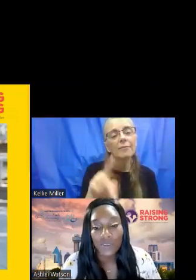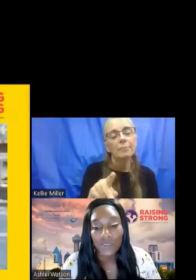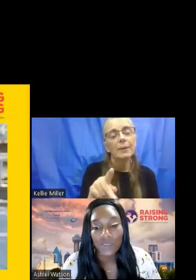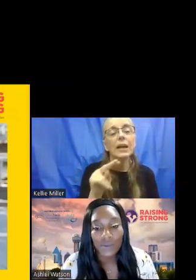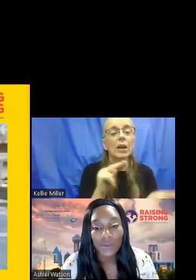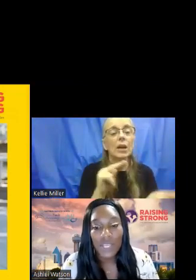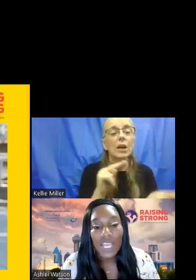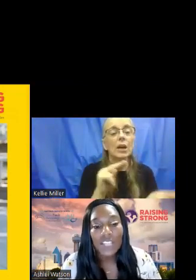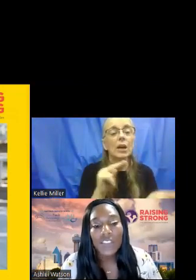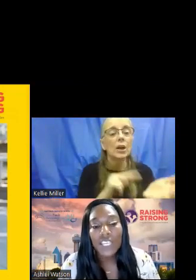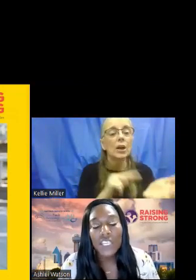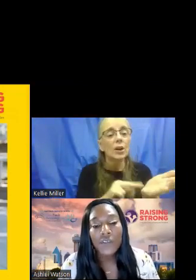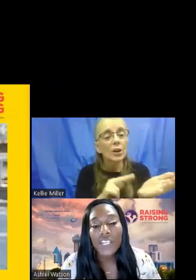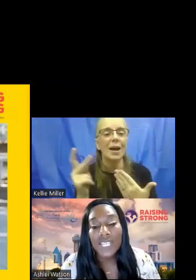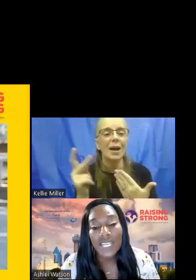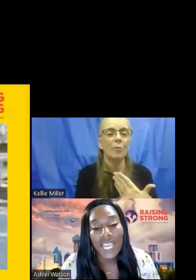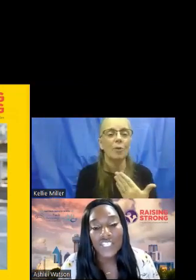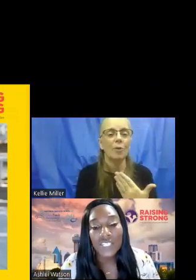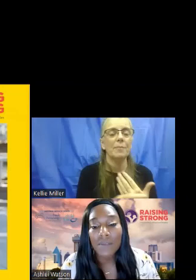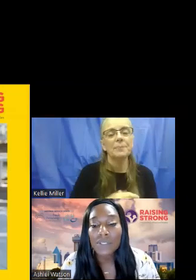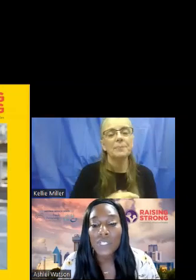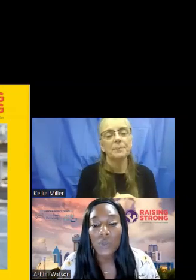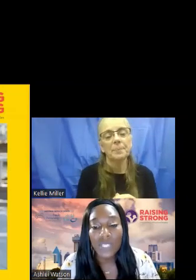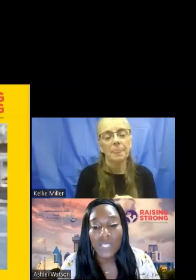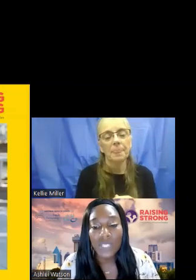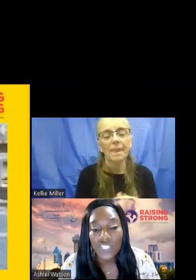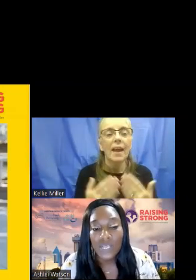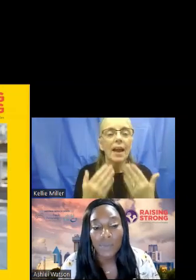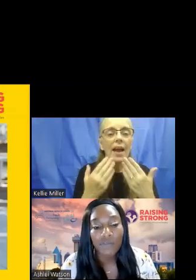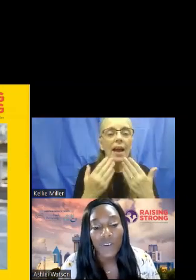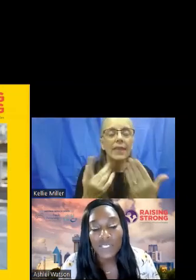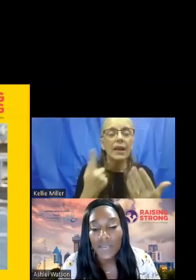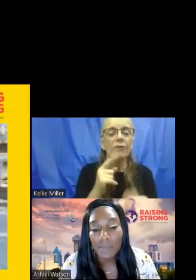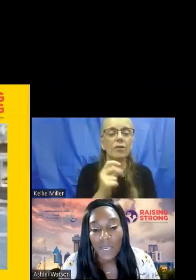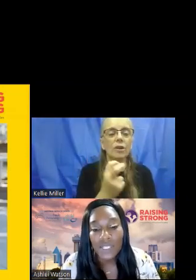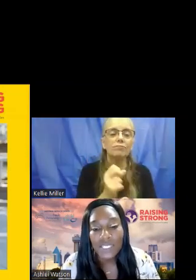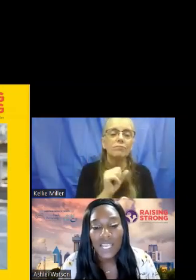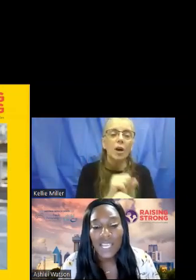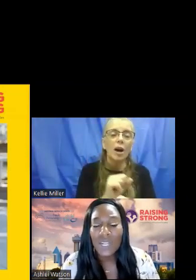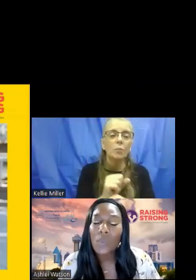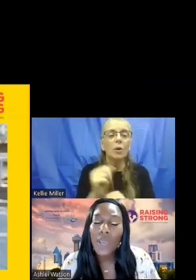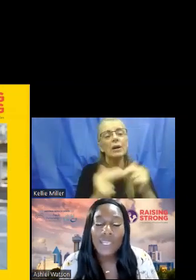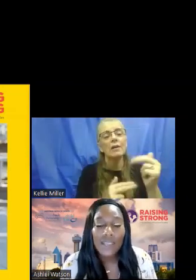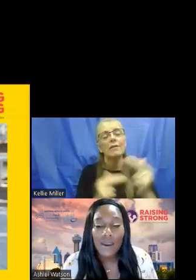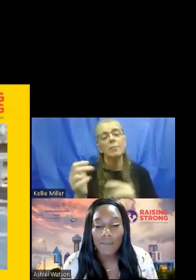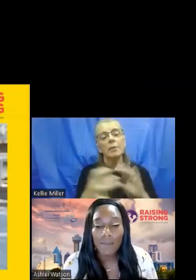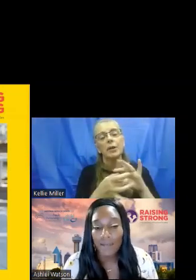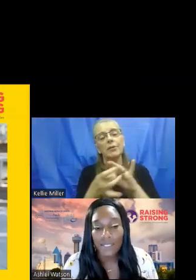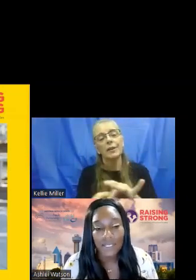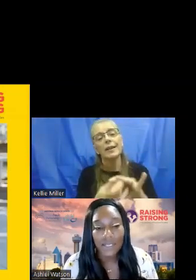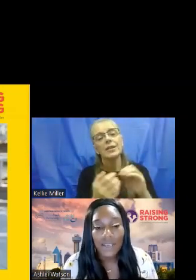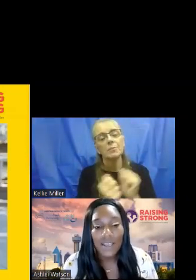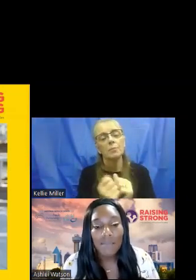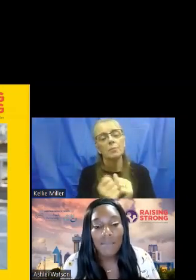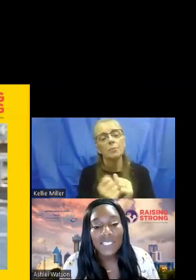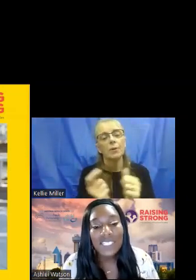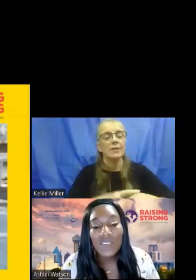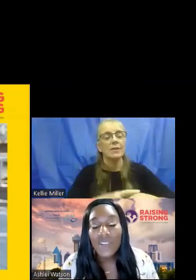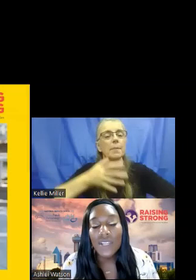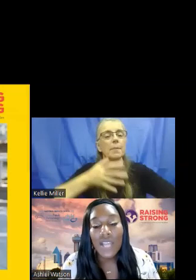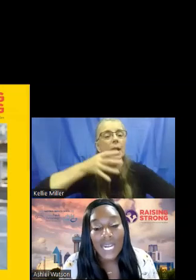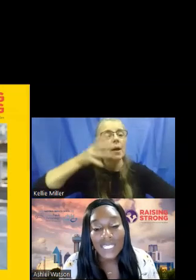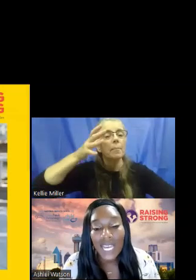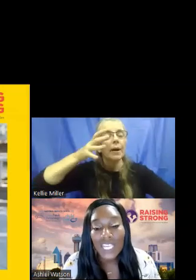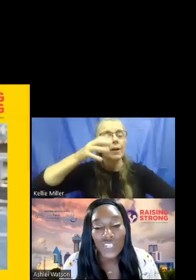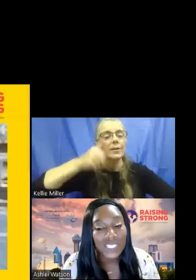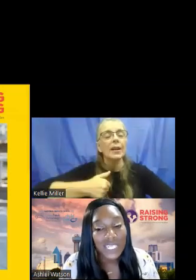nothing without you. Thank you for your dedication in building relationship with first-time parents and awakening our parenthood. May this